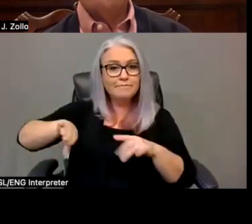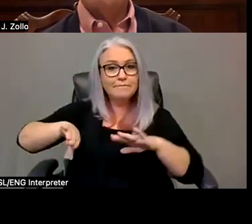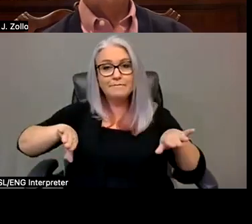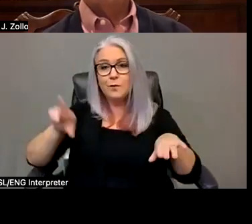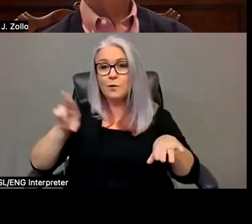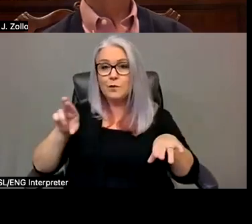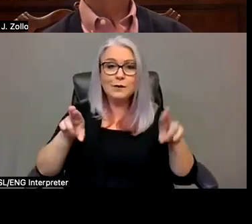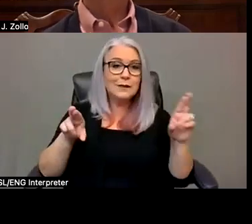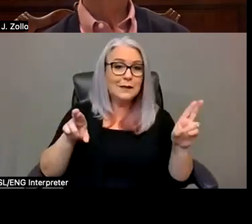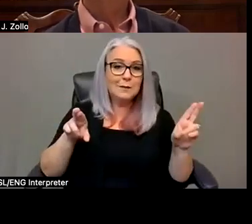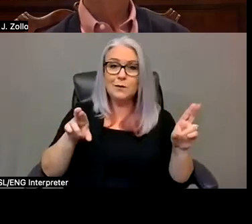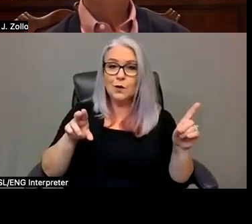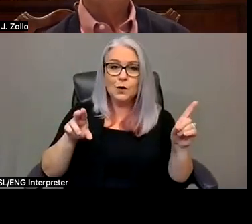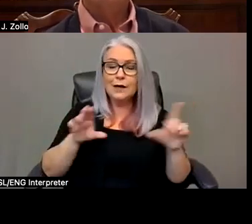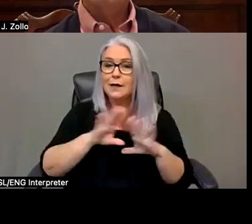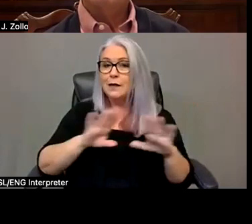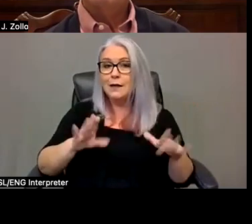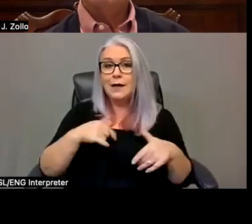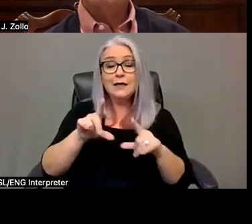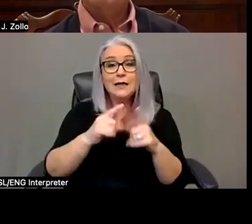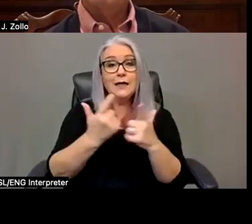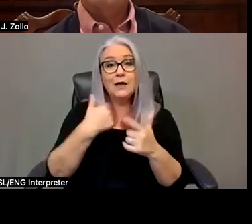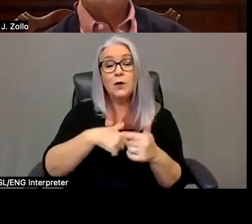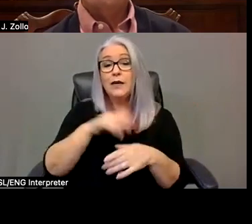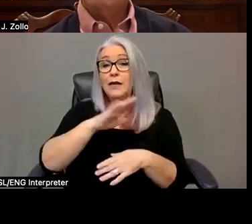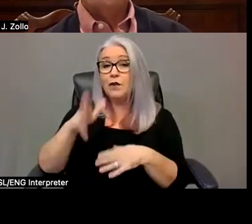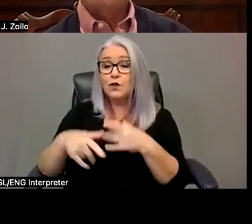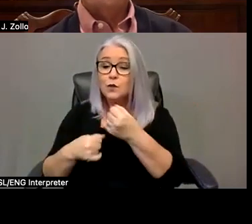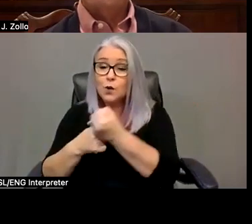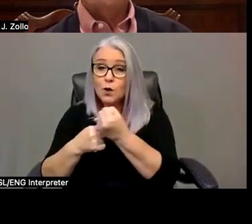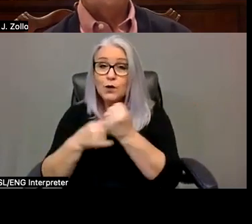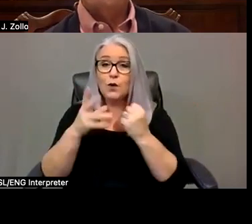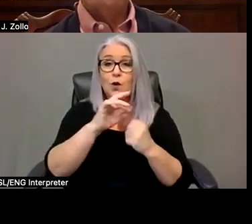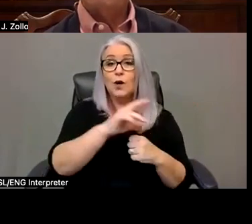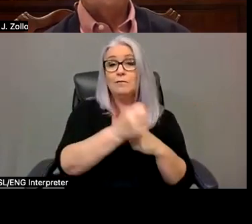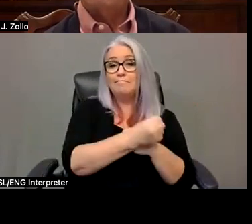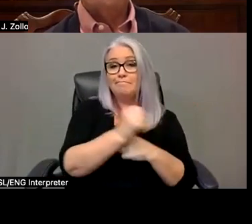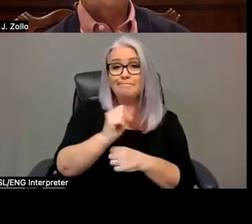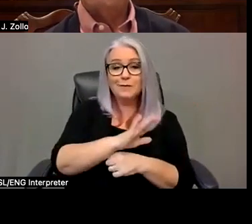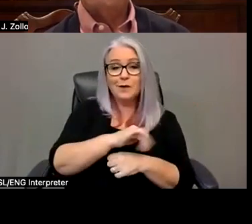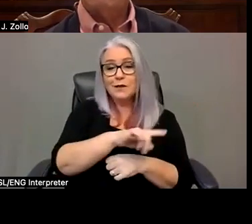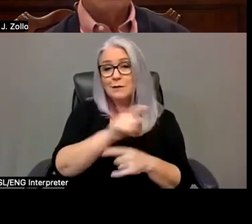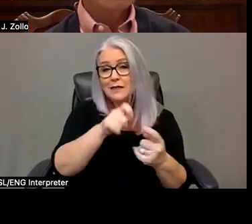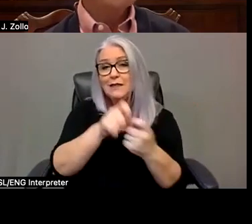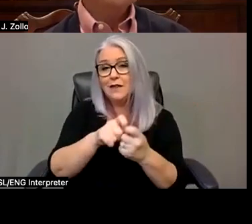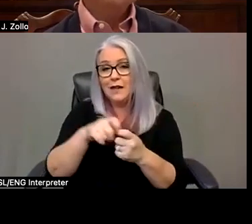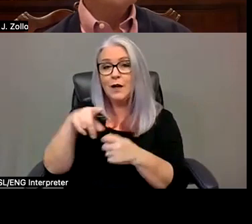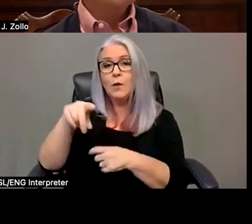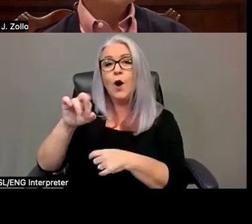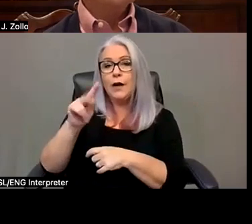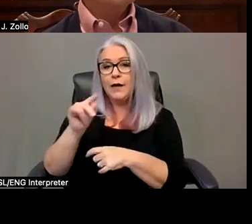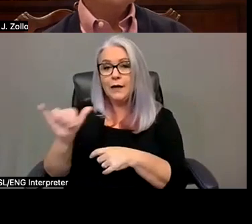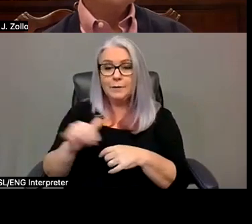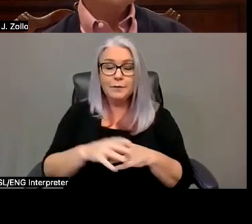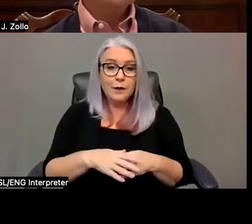That means as a league, we never support or oppose political candidates or parties. Membership in the league